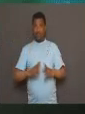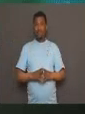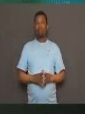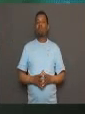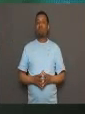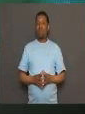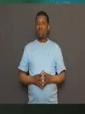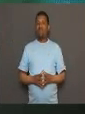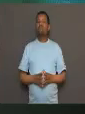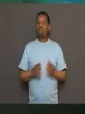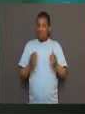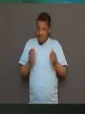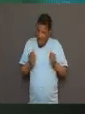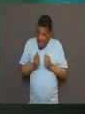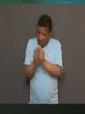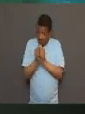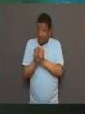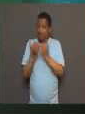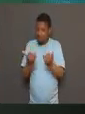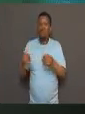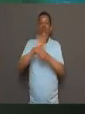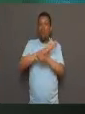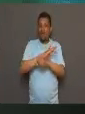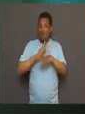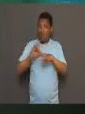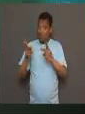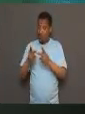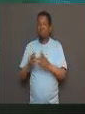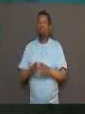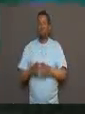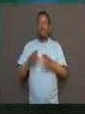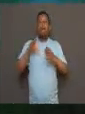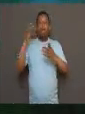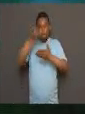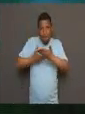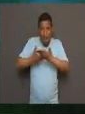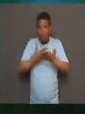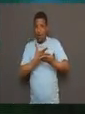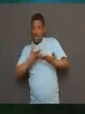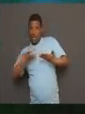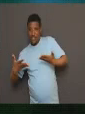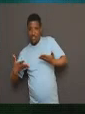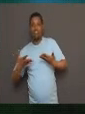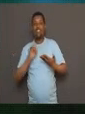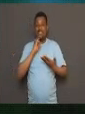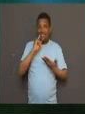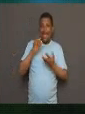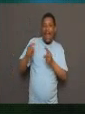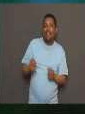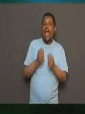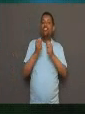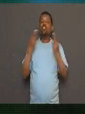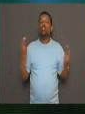complete the sentences? Let us complete them together now. Map